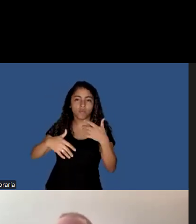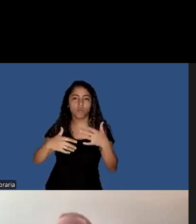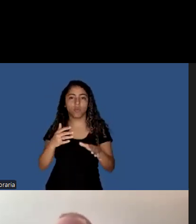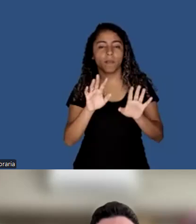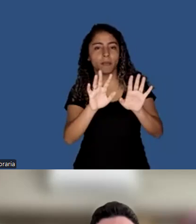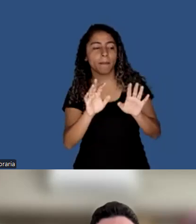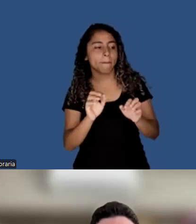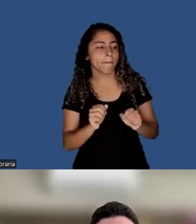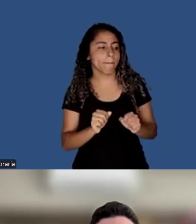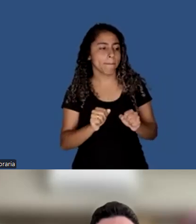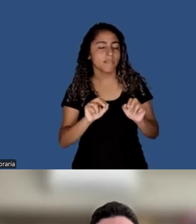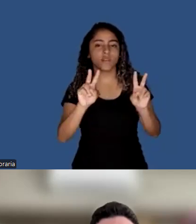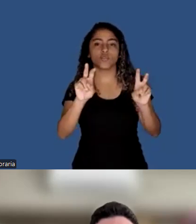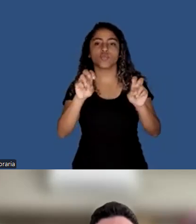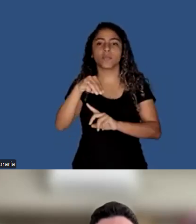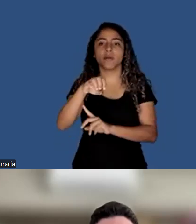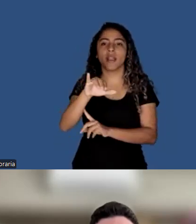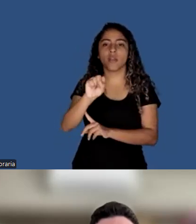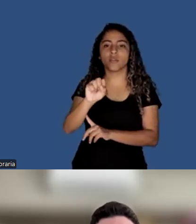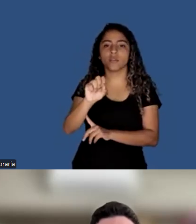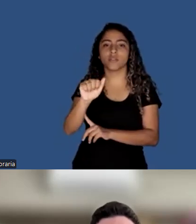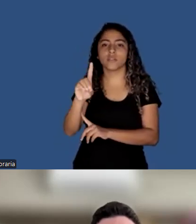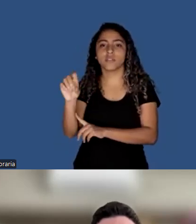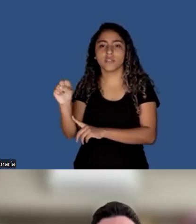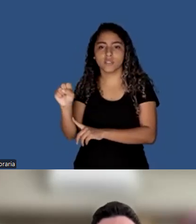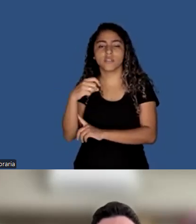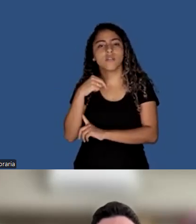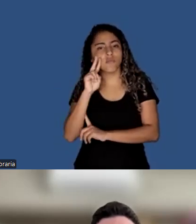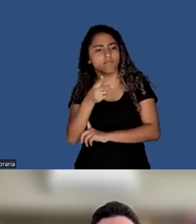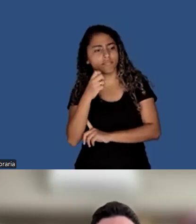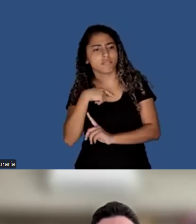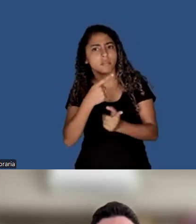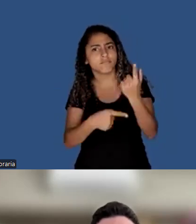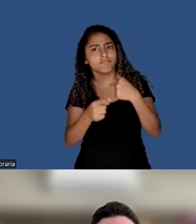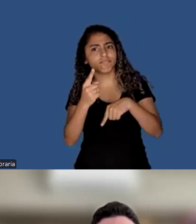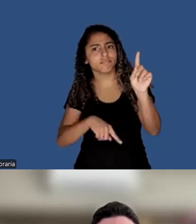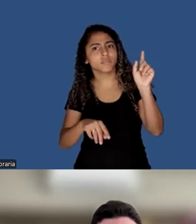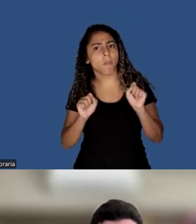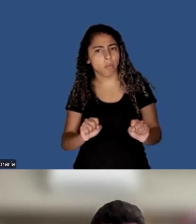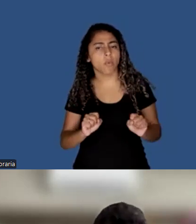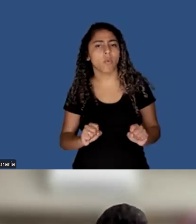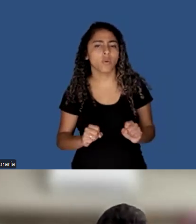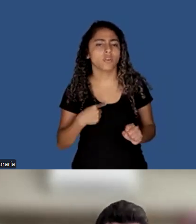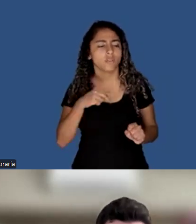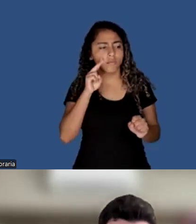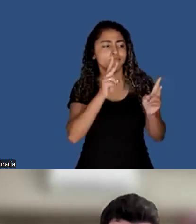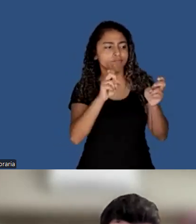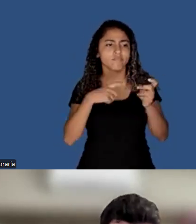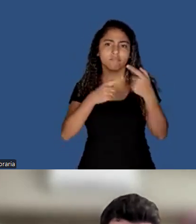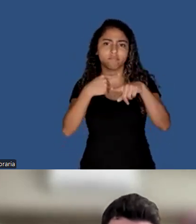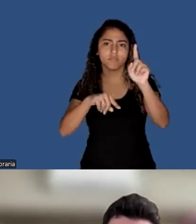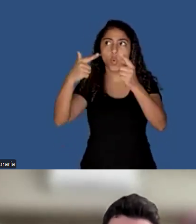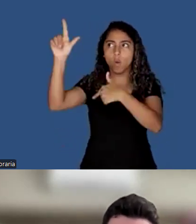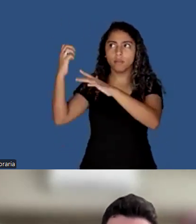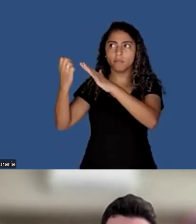In the release, you mentioned about Méliuz ads. It's a product for which I see great potential.